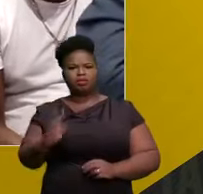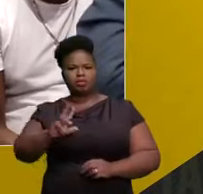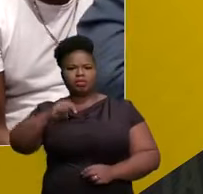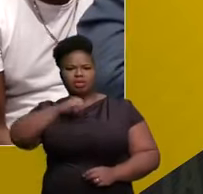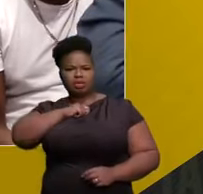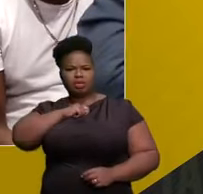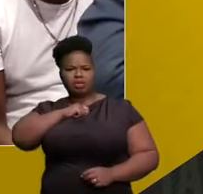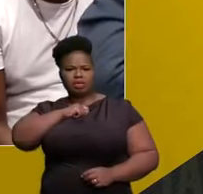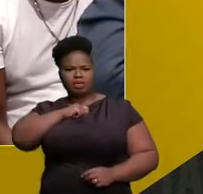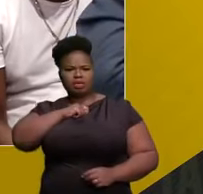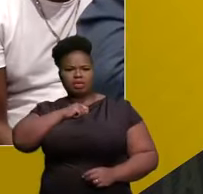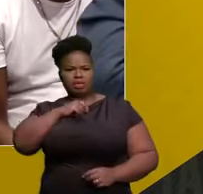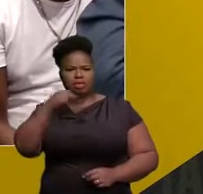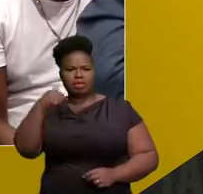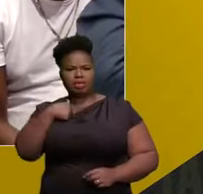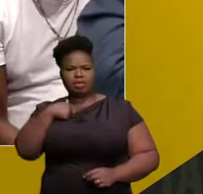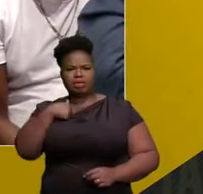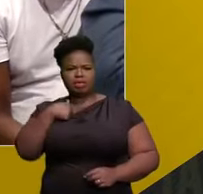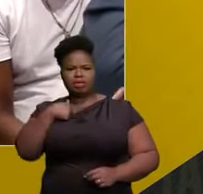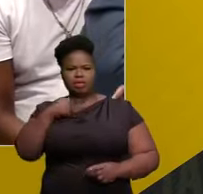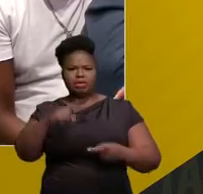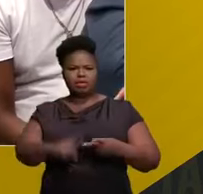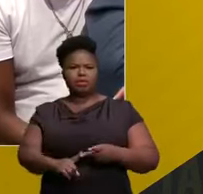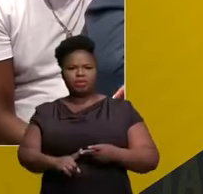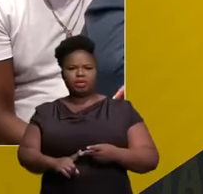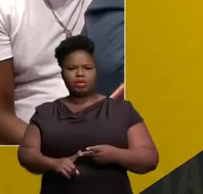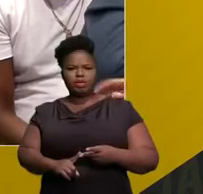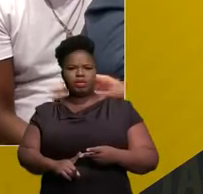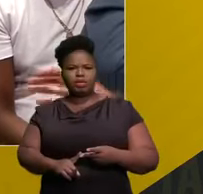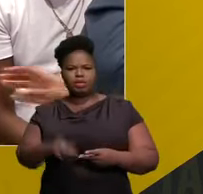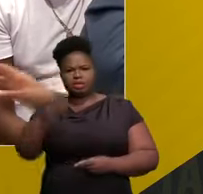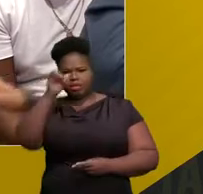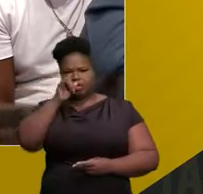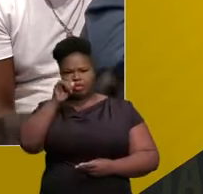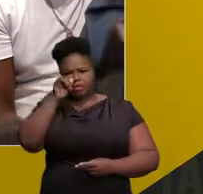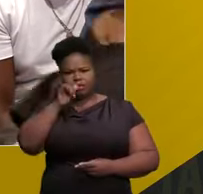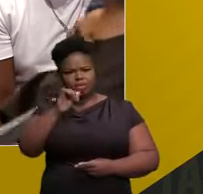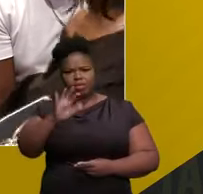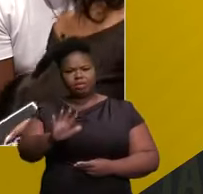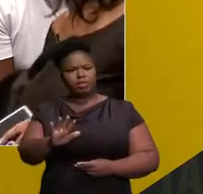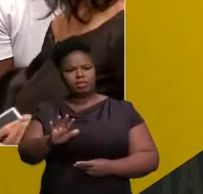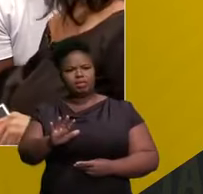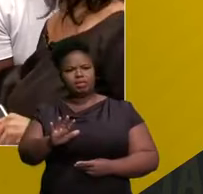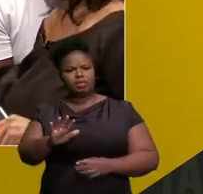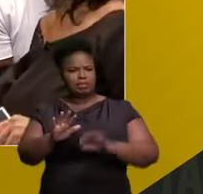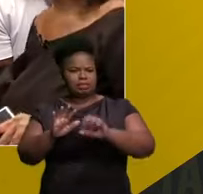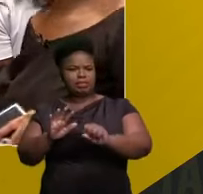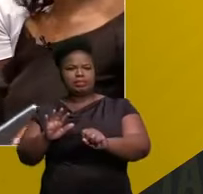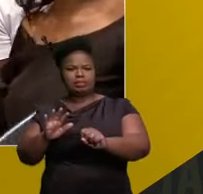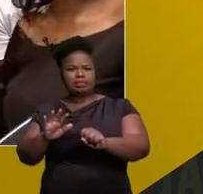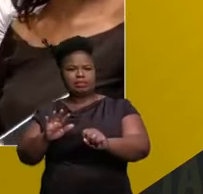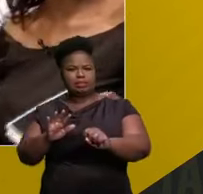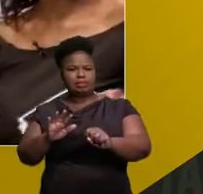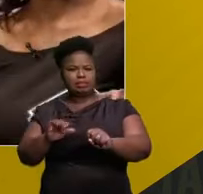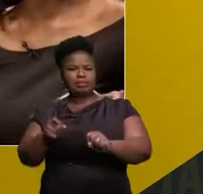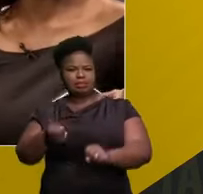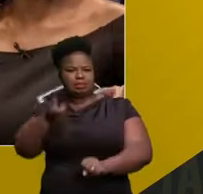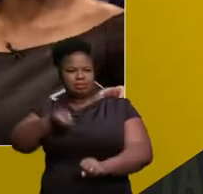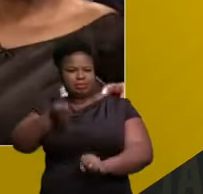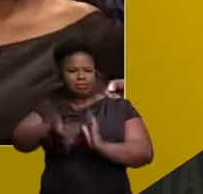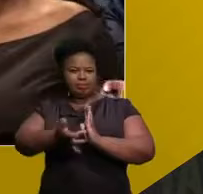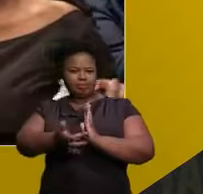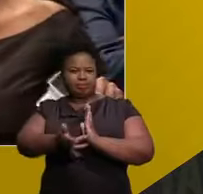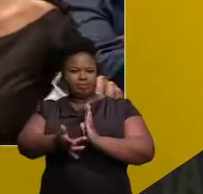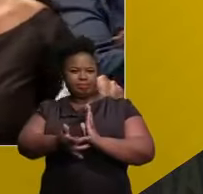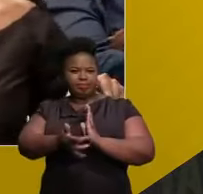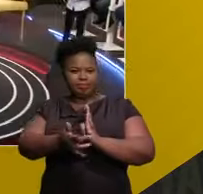Mina ngokwami into engisaba kakhulu ikhrenzwa. Okay, arithware sosesi. Runali, a bit of a technical issue, the